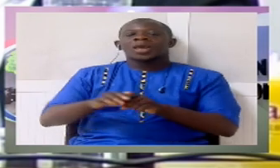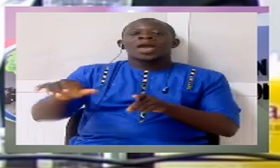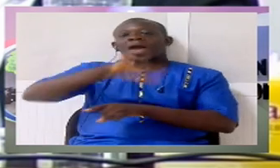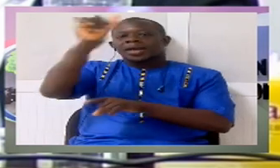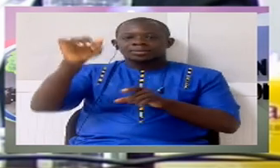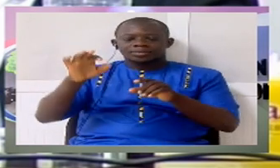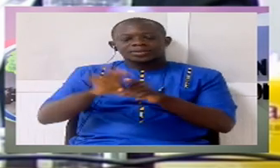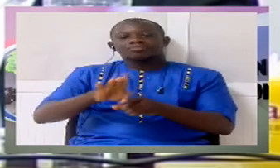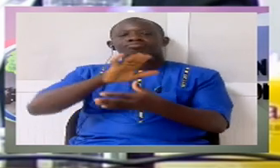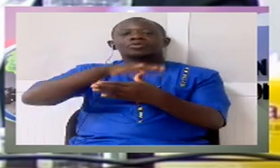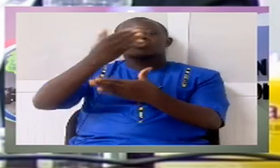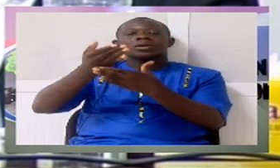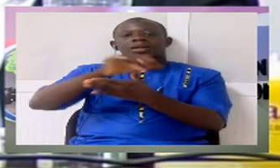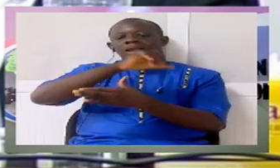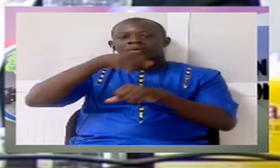outrider,